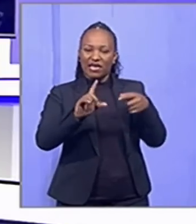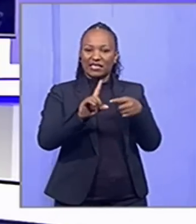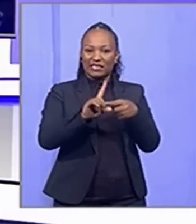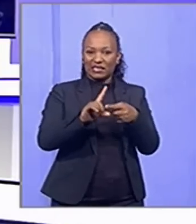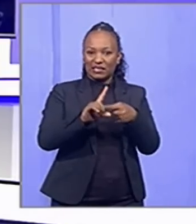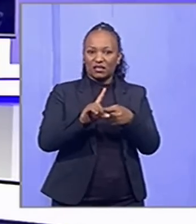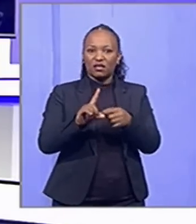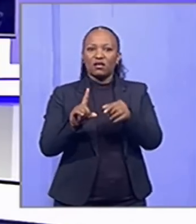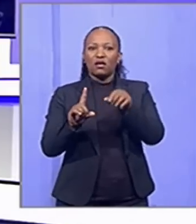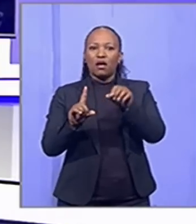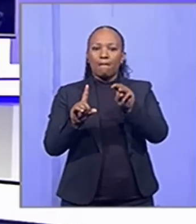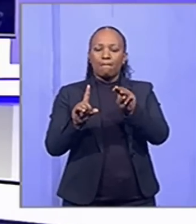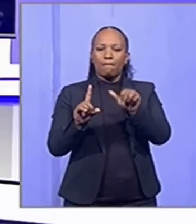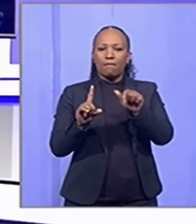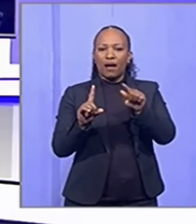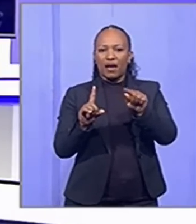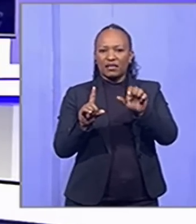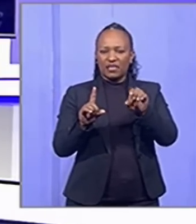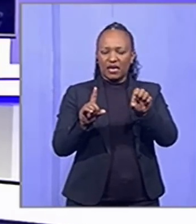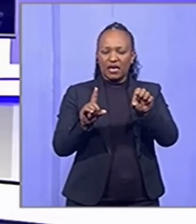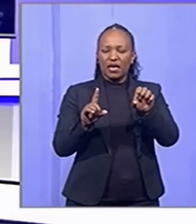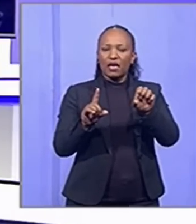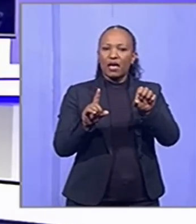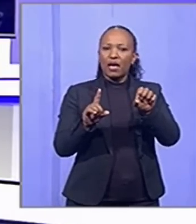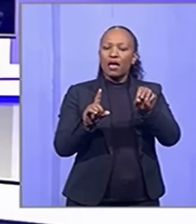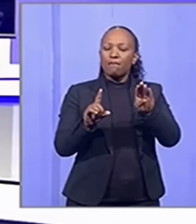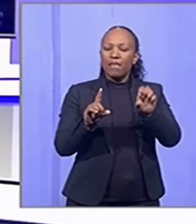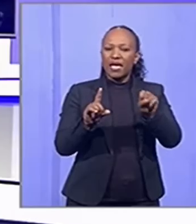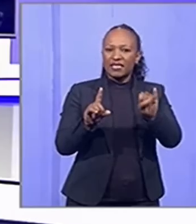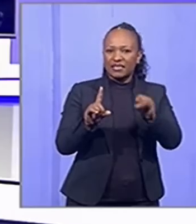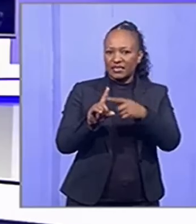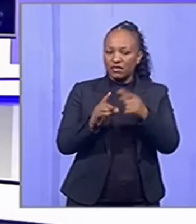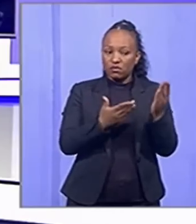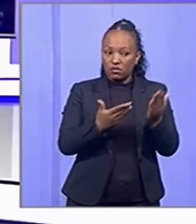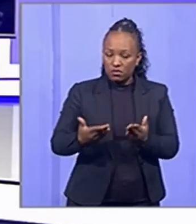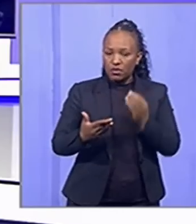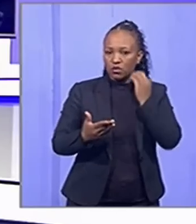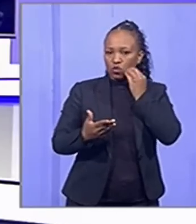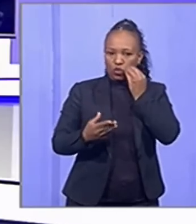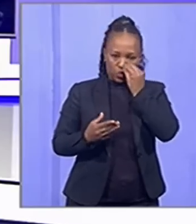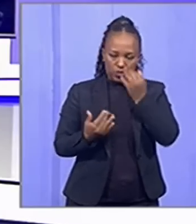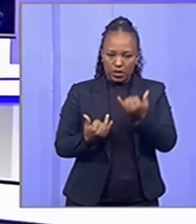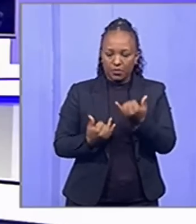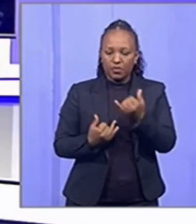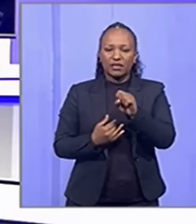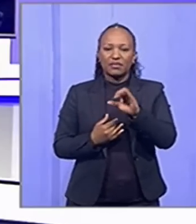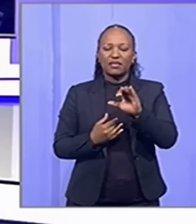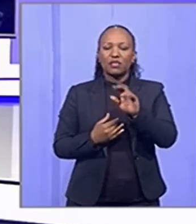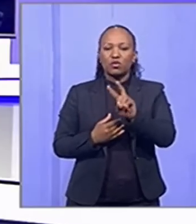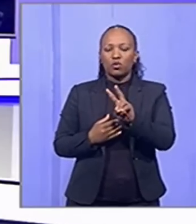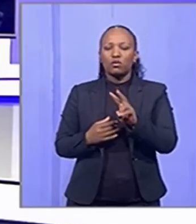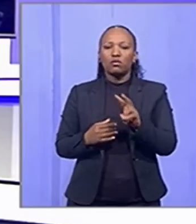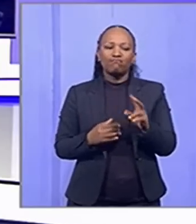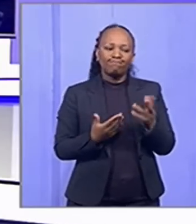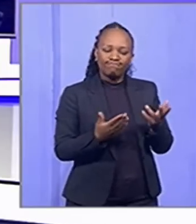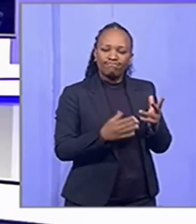Professor Sithulego Matebesi. Prof ha ke o amohele ditabeng tsa Sesotho ho SABC 2. Khotso ntate